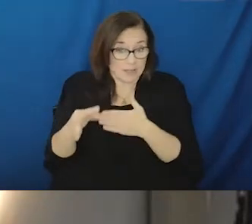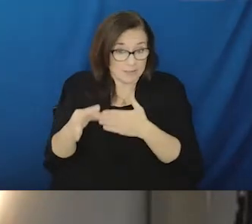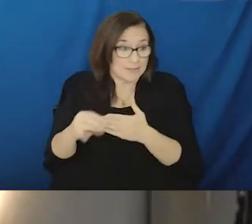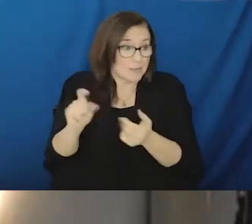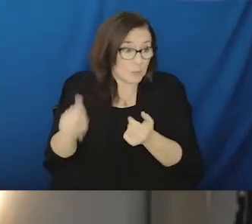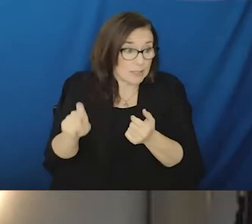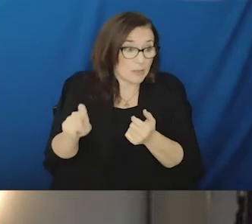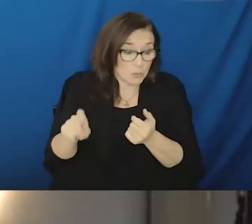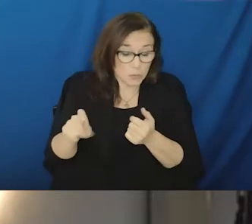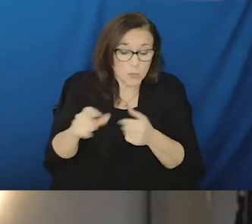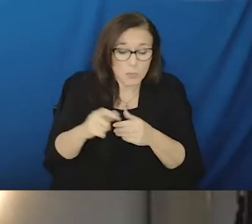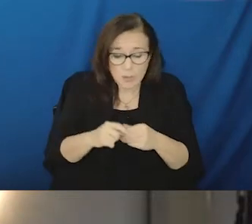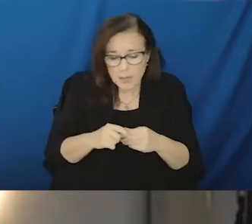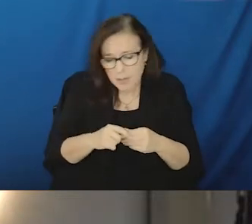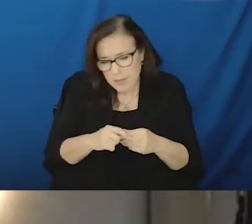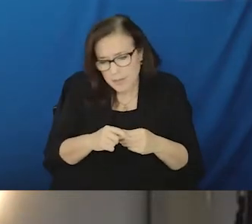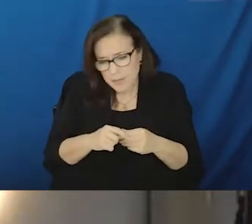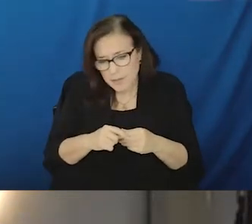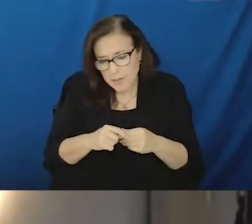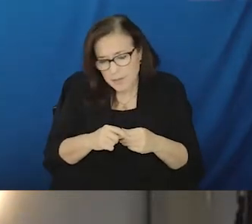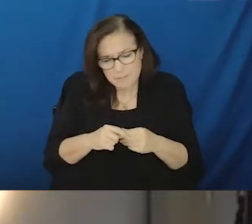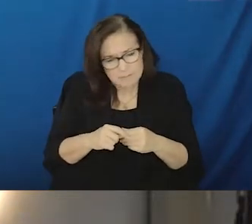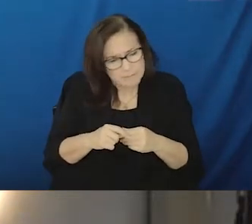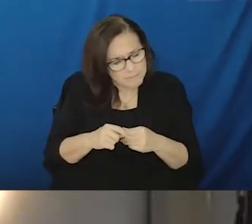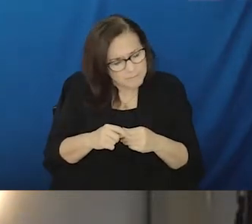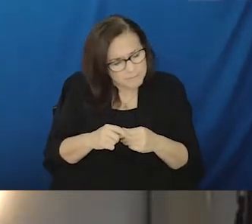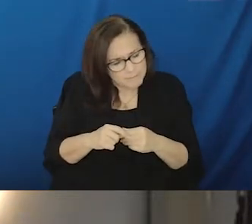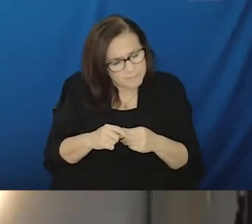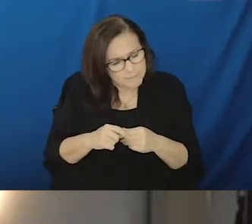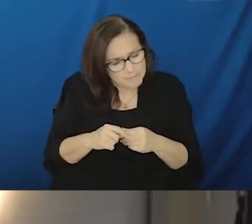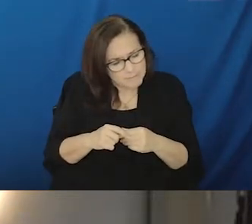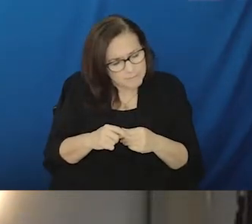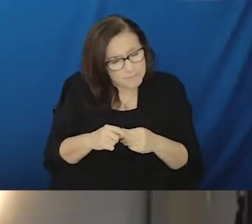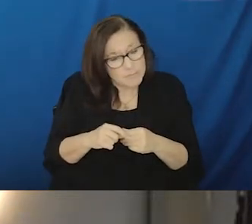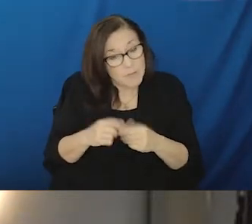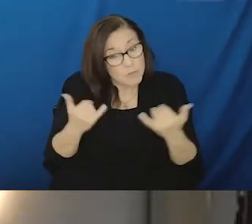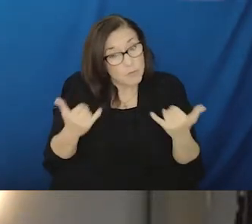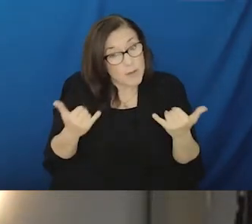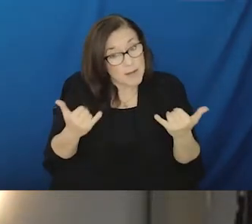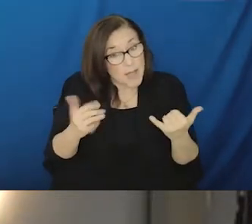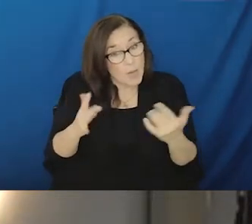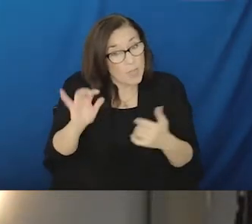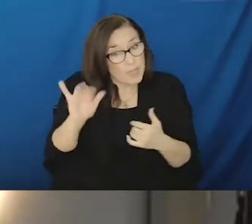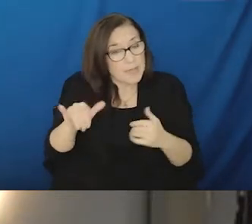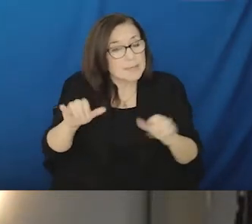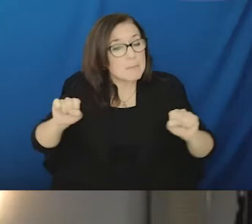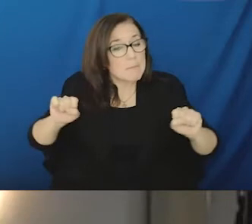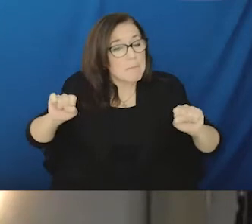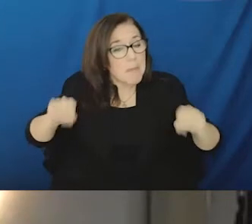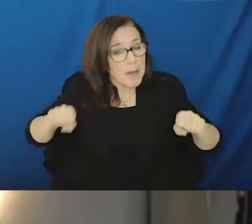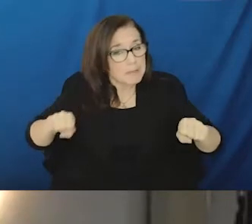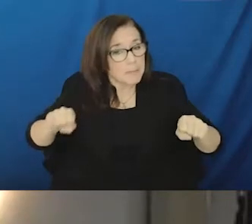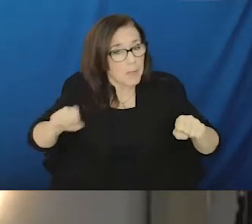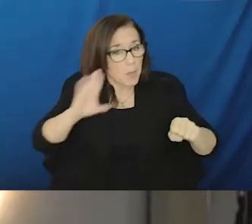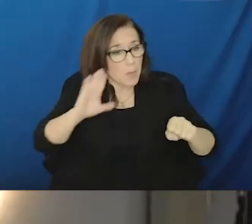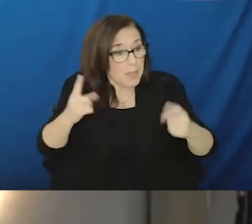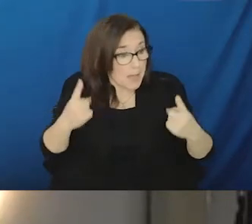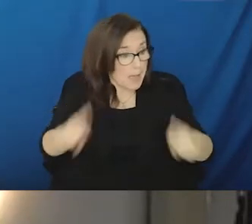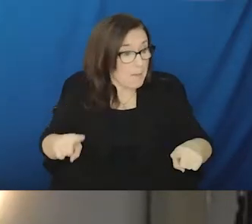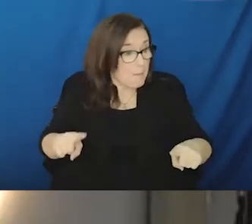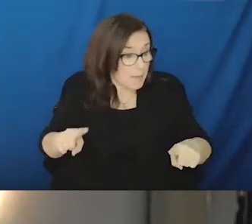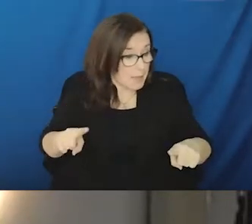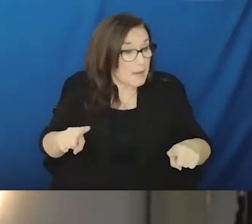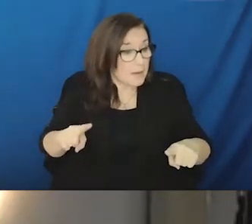in secondary. I see it more as a potential issue. But I could be wrong. It could be more